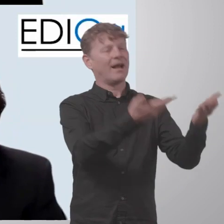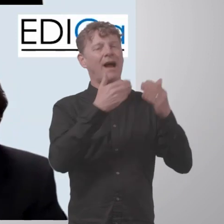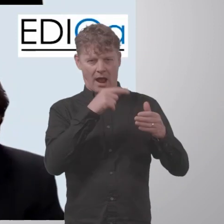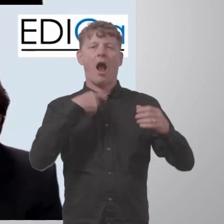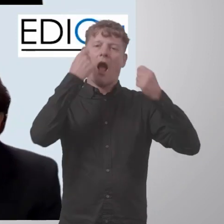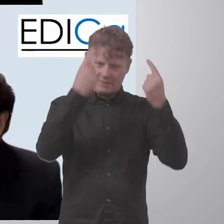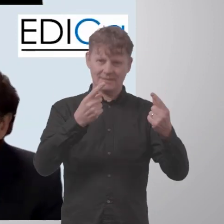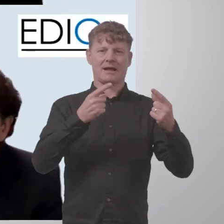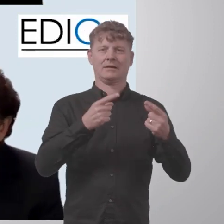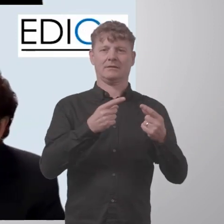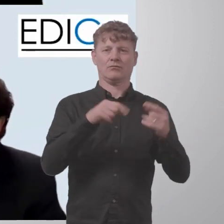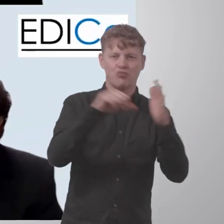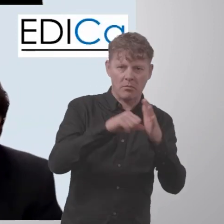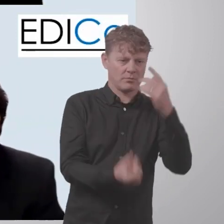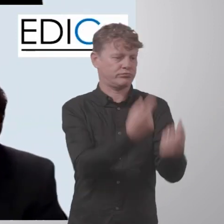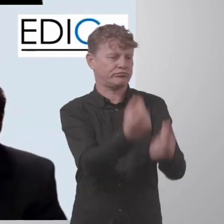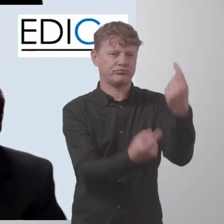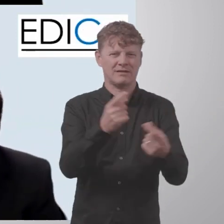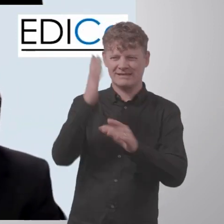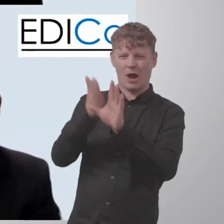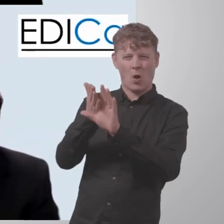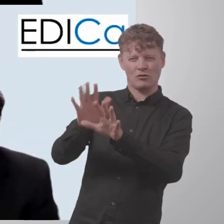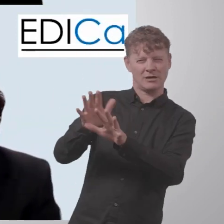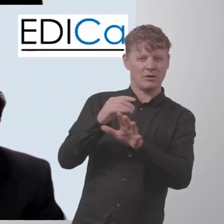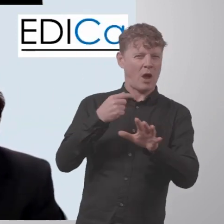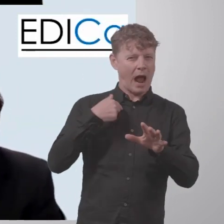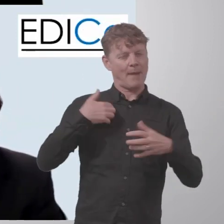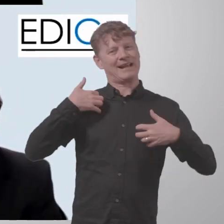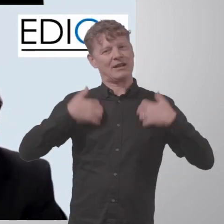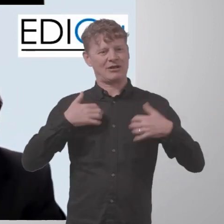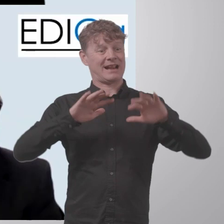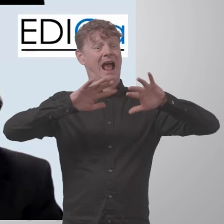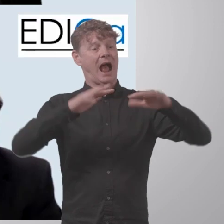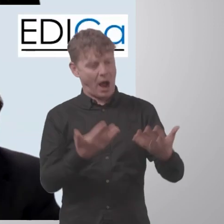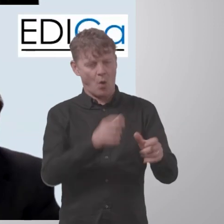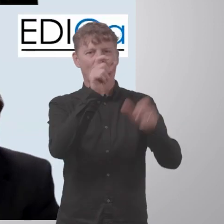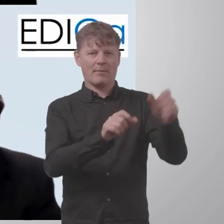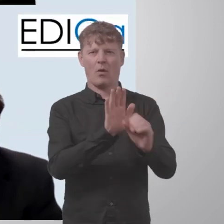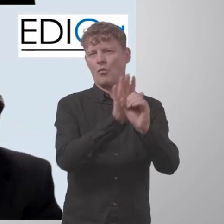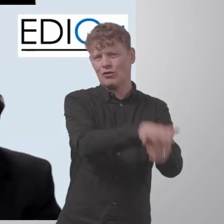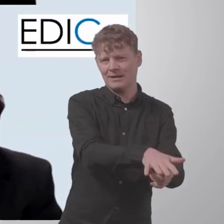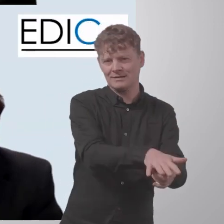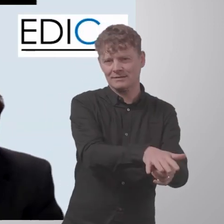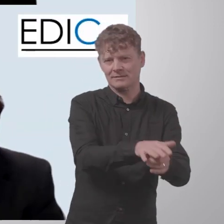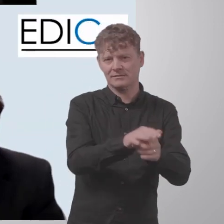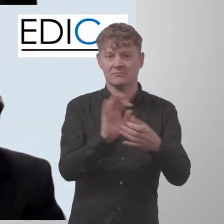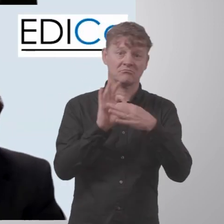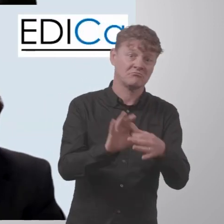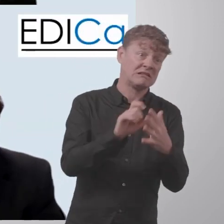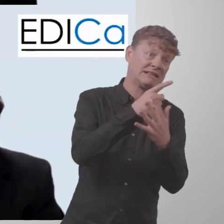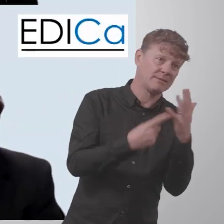I'm far more interested in how people are oppressed, for example, in terms of disability, than changing people to fit